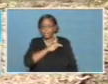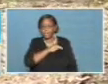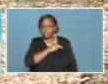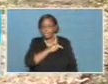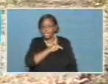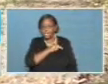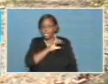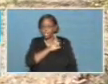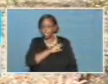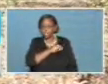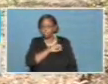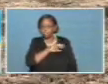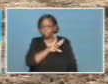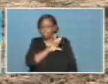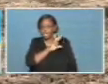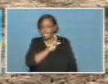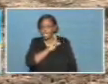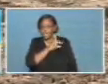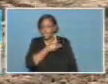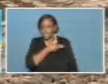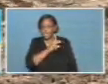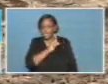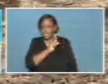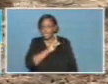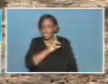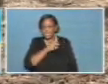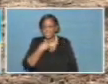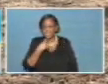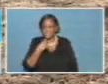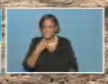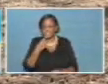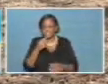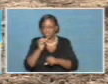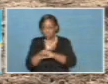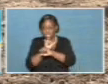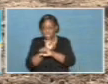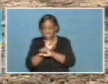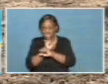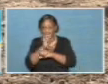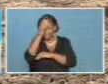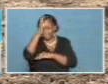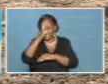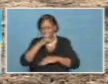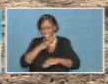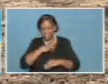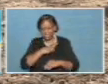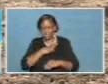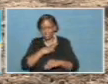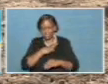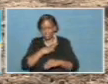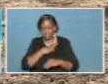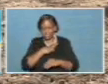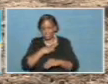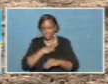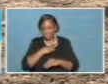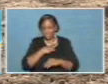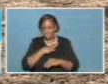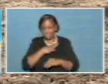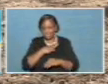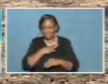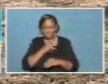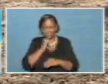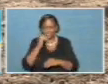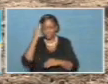A 34-year-old man was arrested just after 1 p.m. today. His relation to the victim, if any, has not